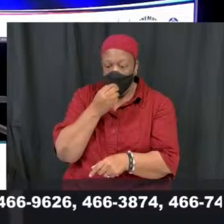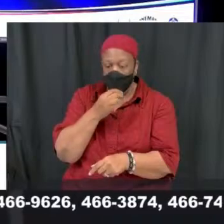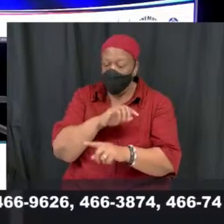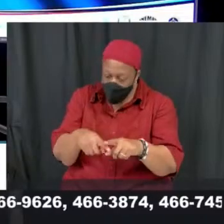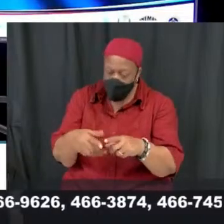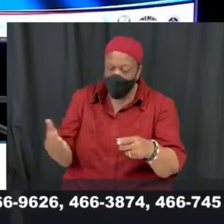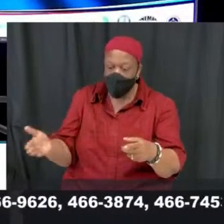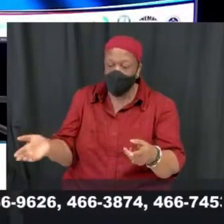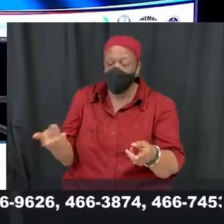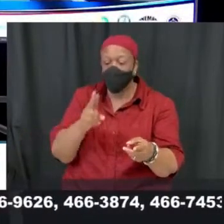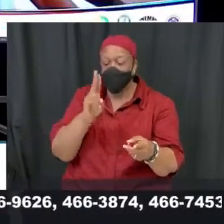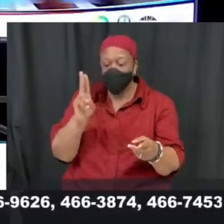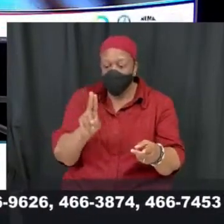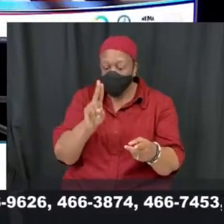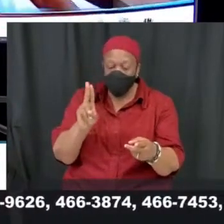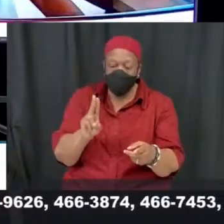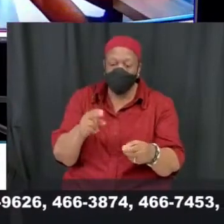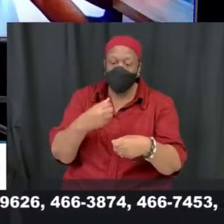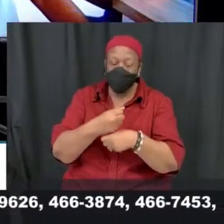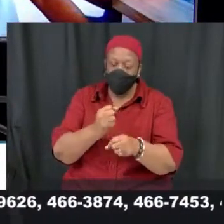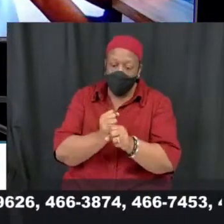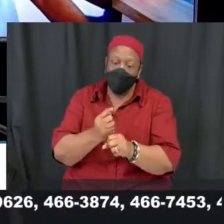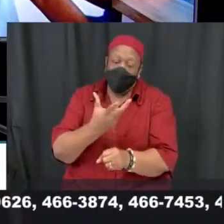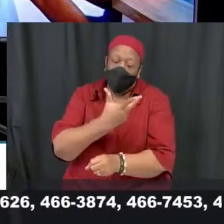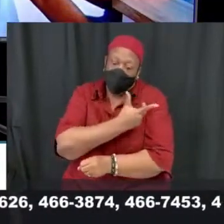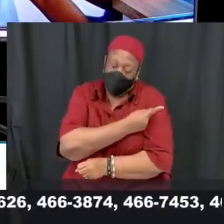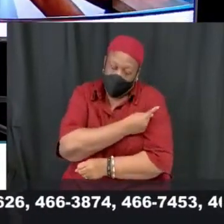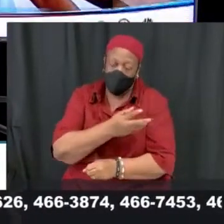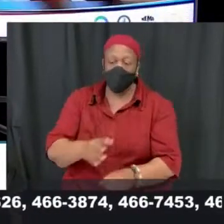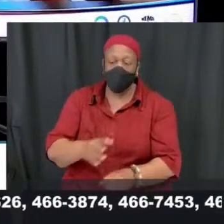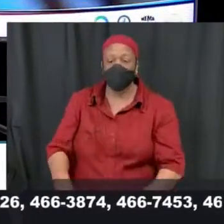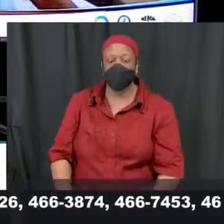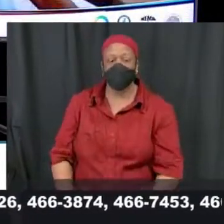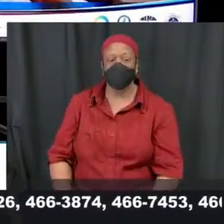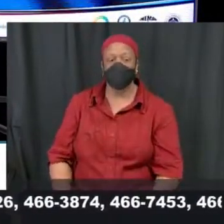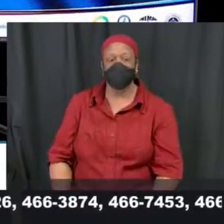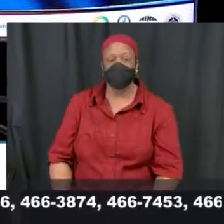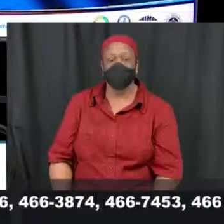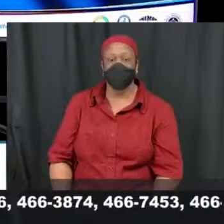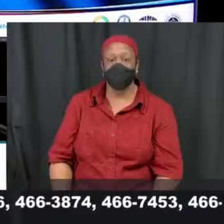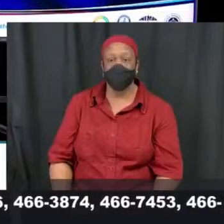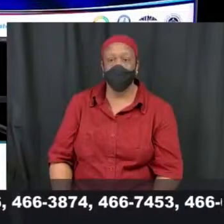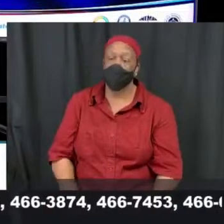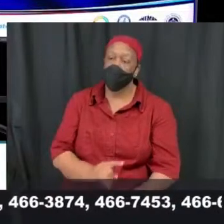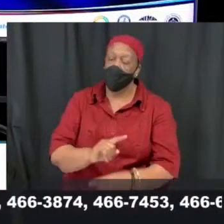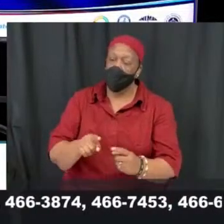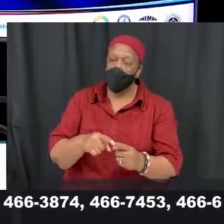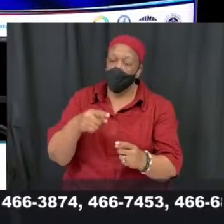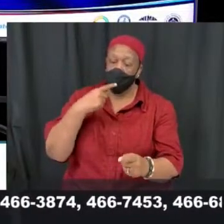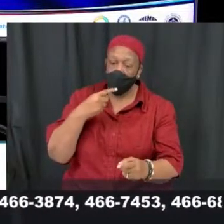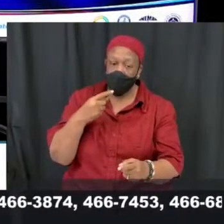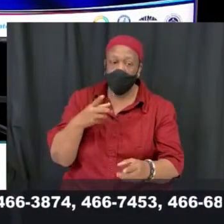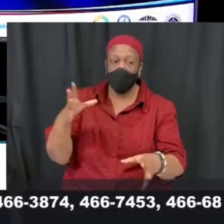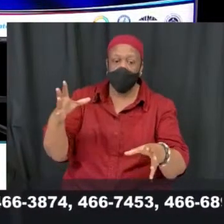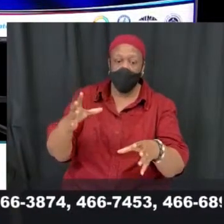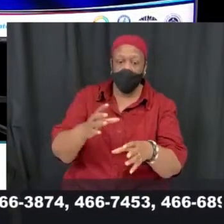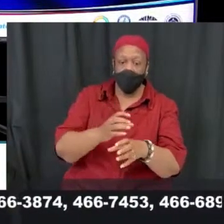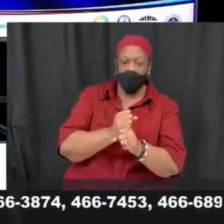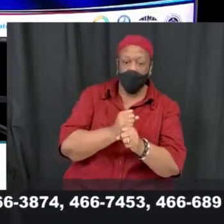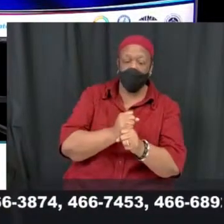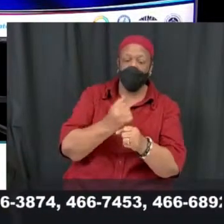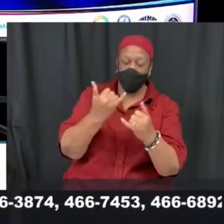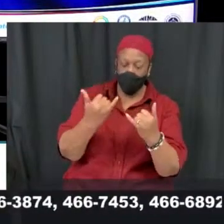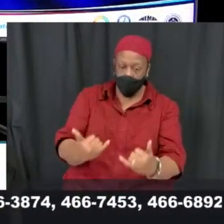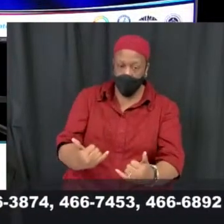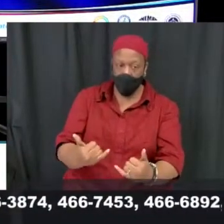potential vaccines. When we confirmed the use and secured the Oxford